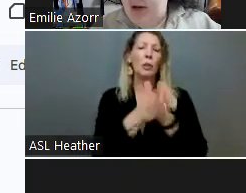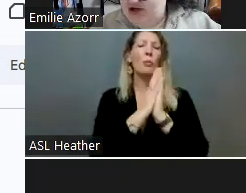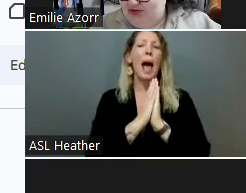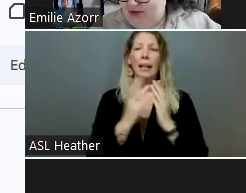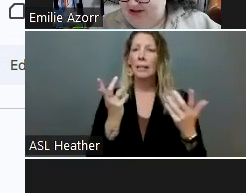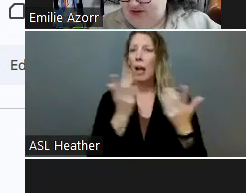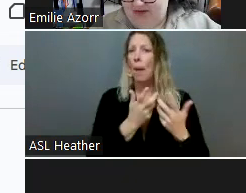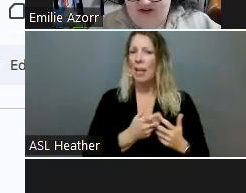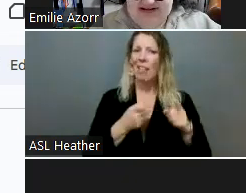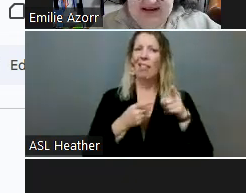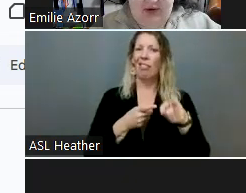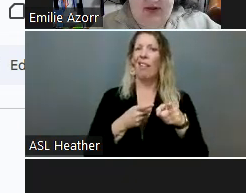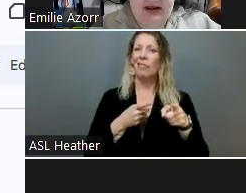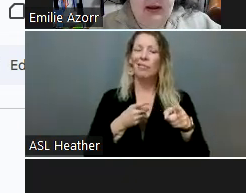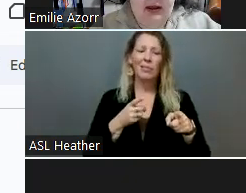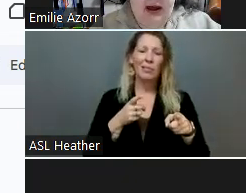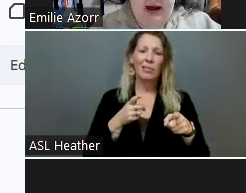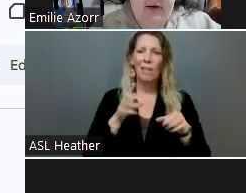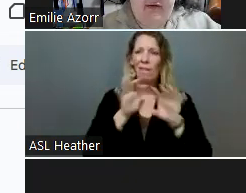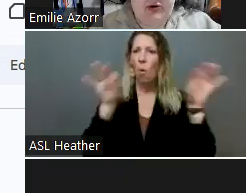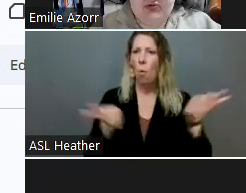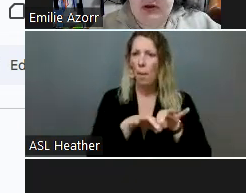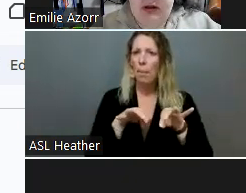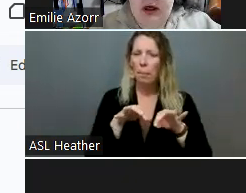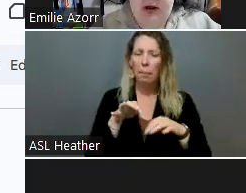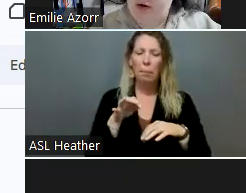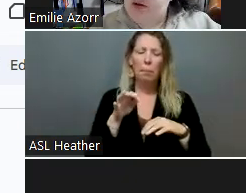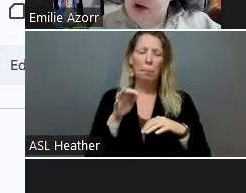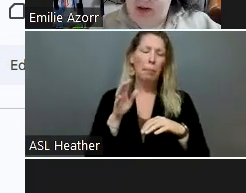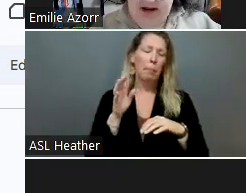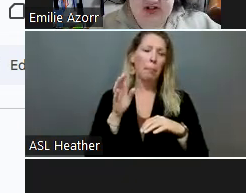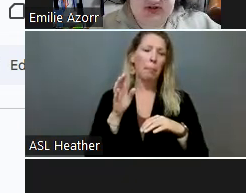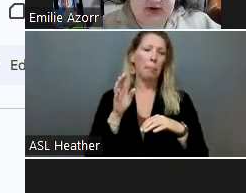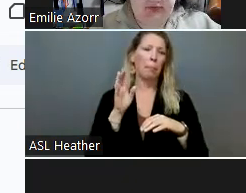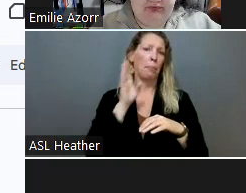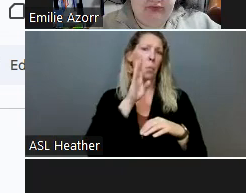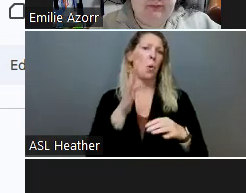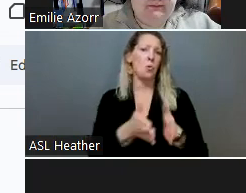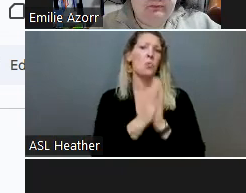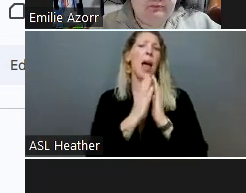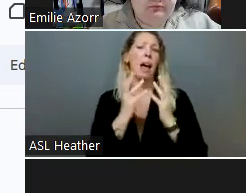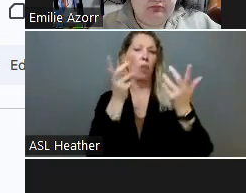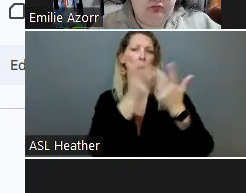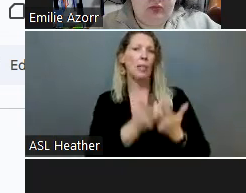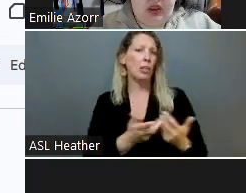the accommodation request form, for example, that folks would request their accommodations through.